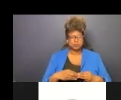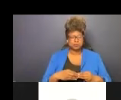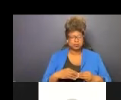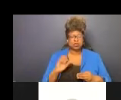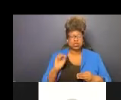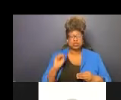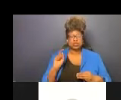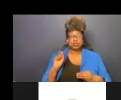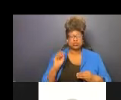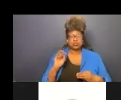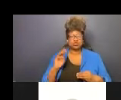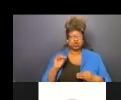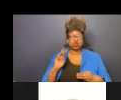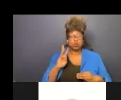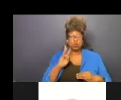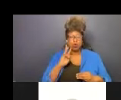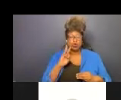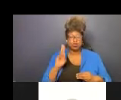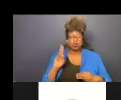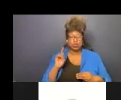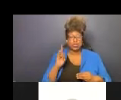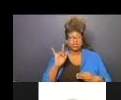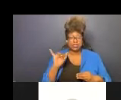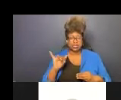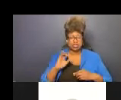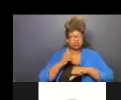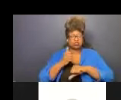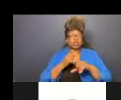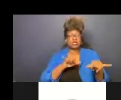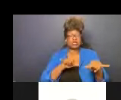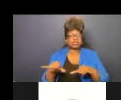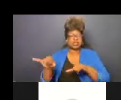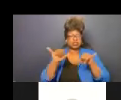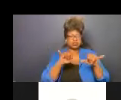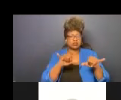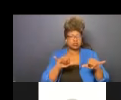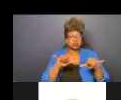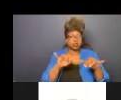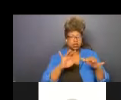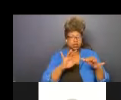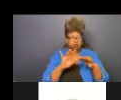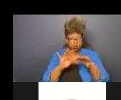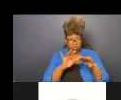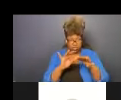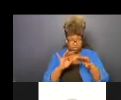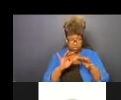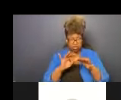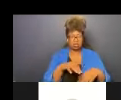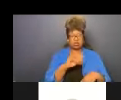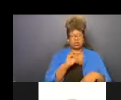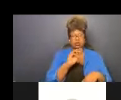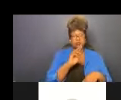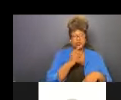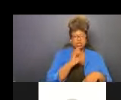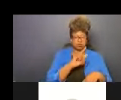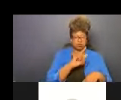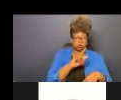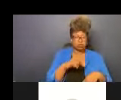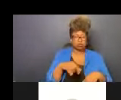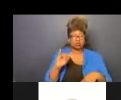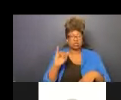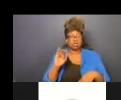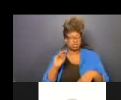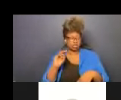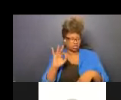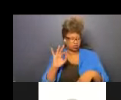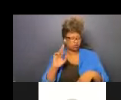stormwater utility, creating standards for coordination between municipal and infrastructure entities.